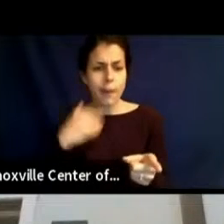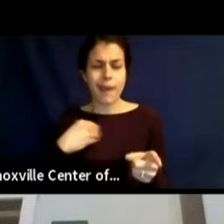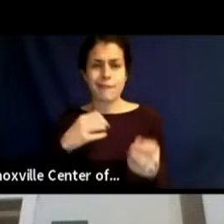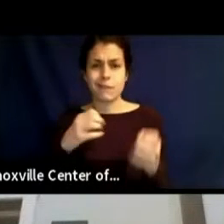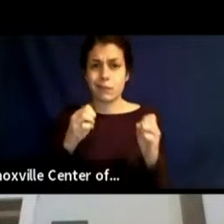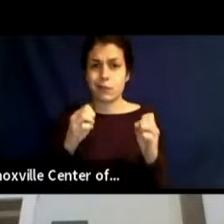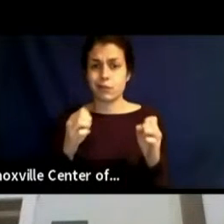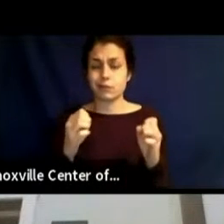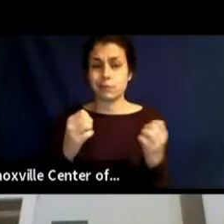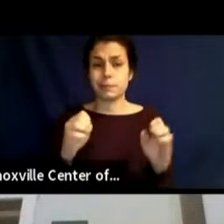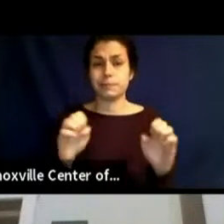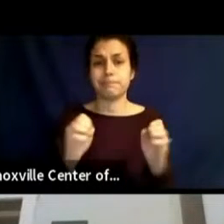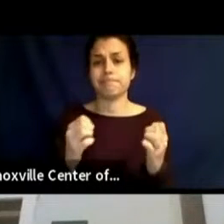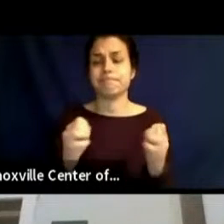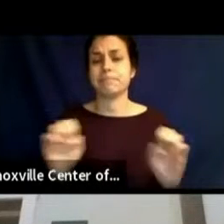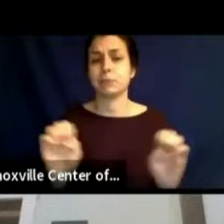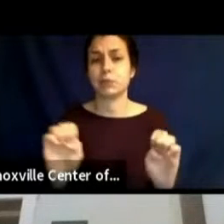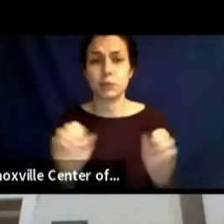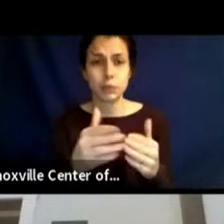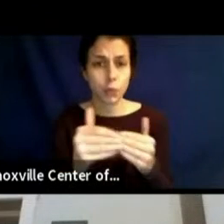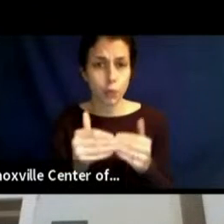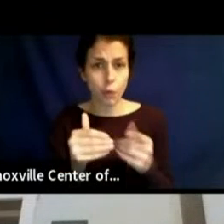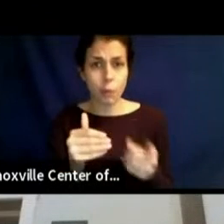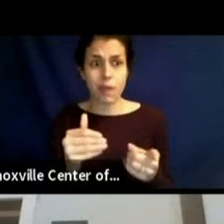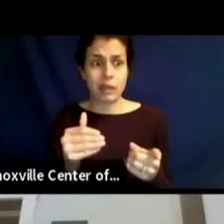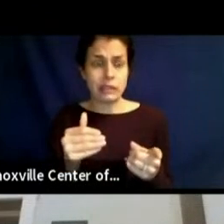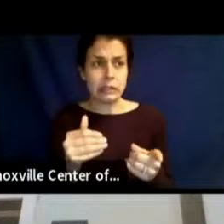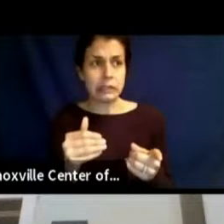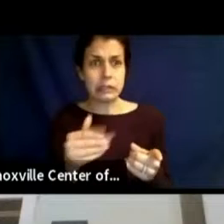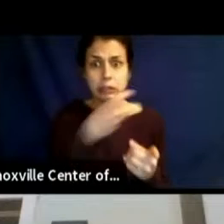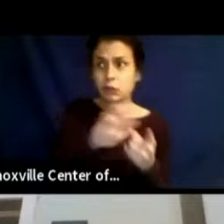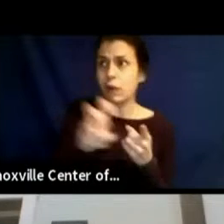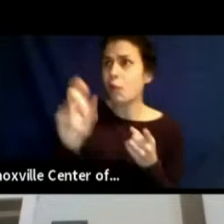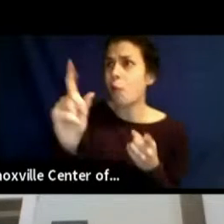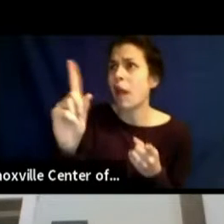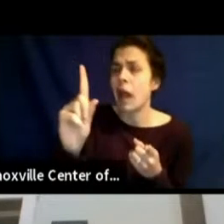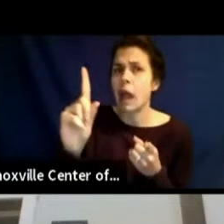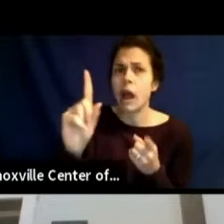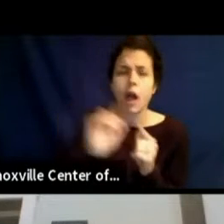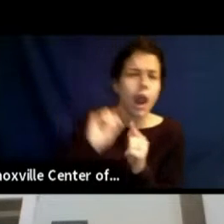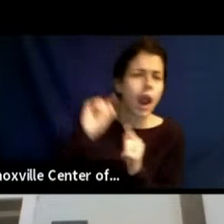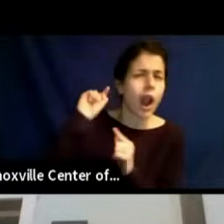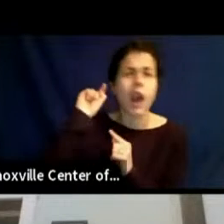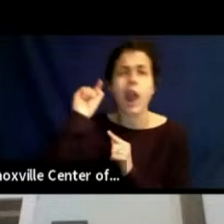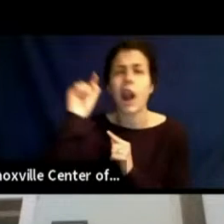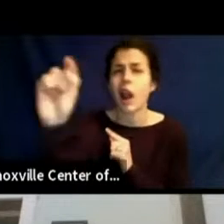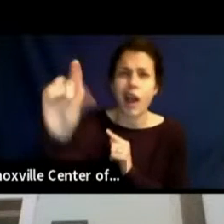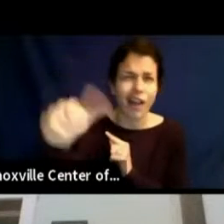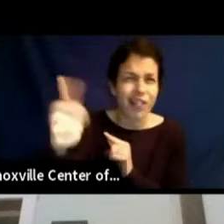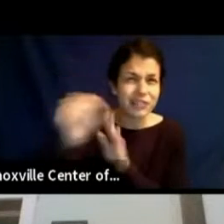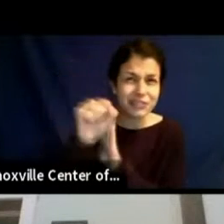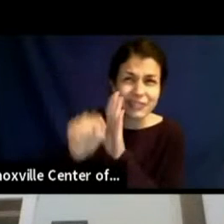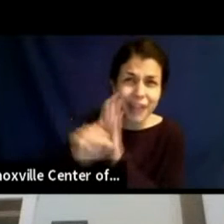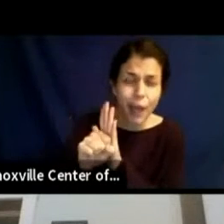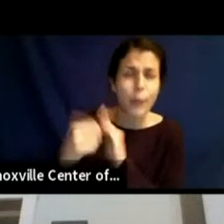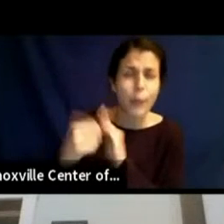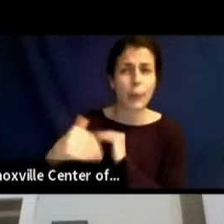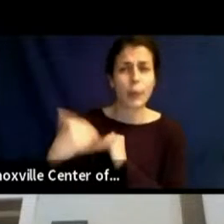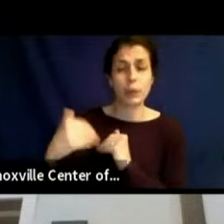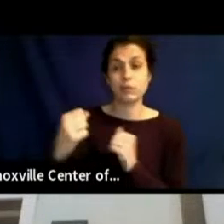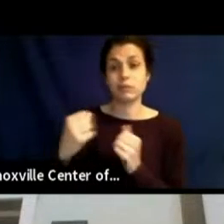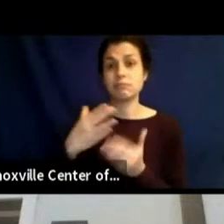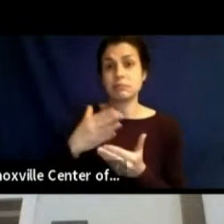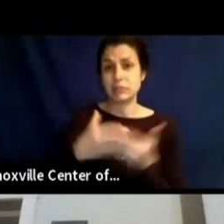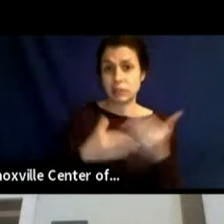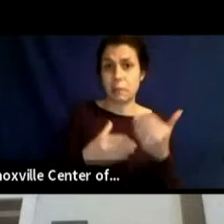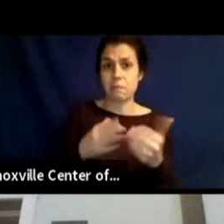4 states trying to get a transfer in. So certain parts of the country are really problematic, and at